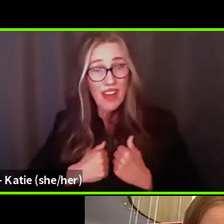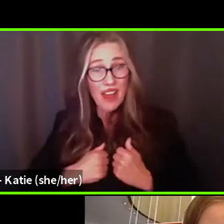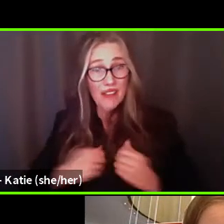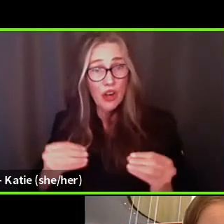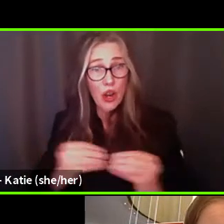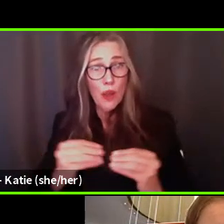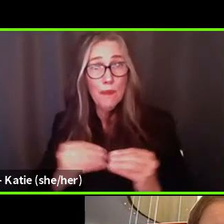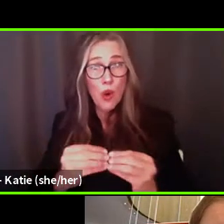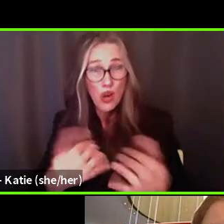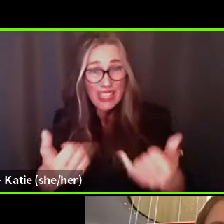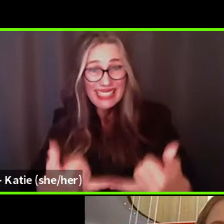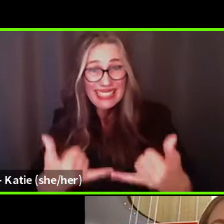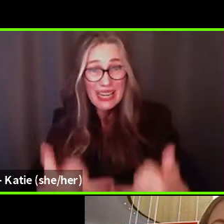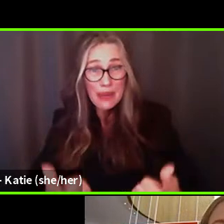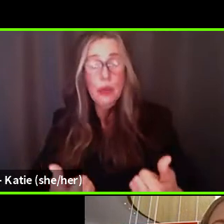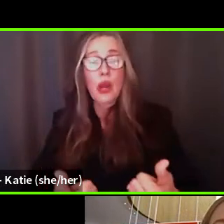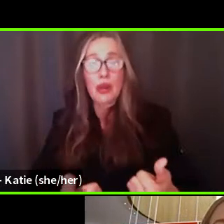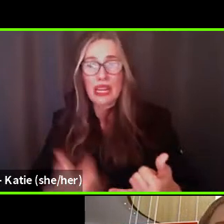sterilizations